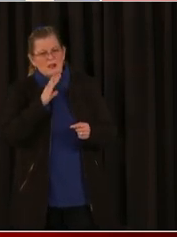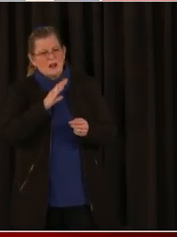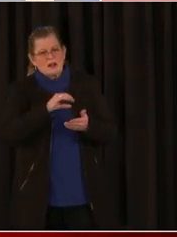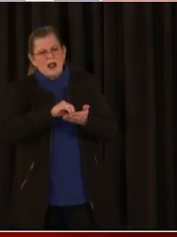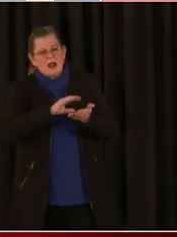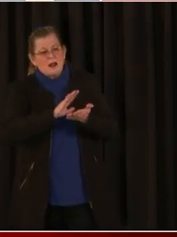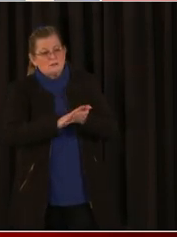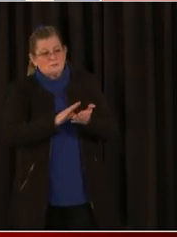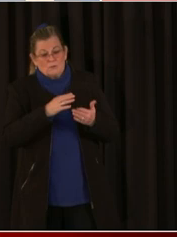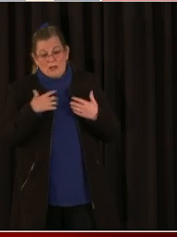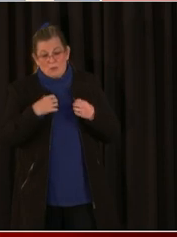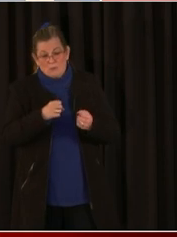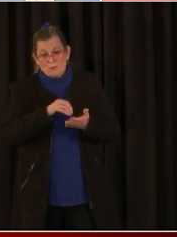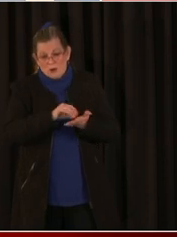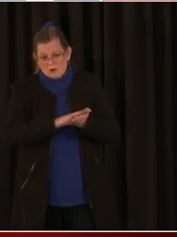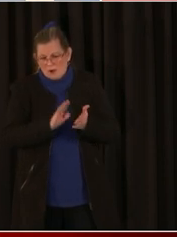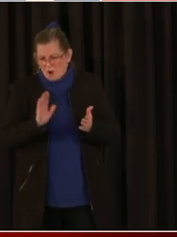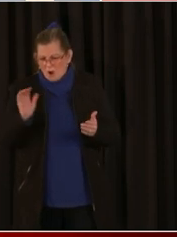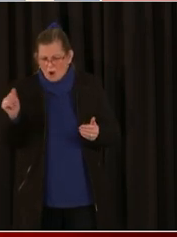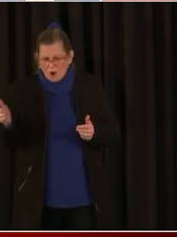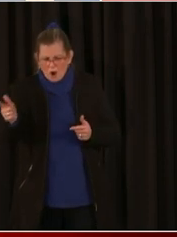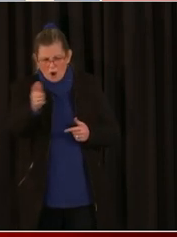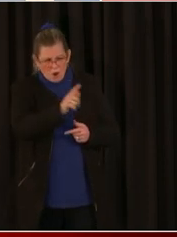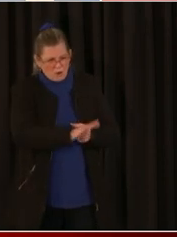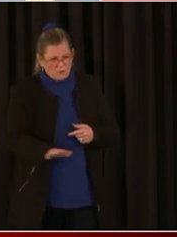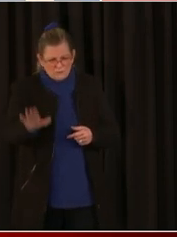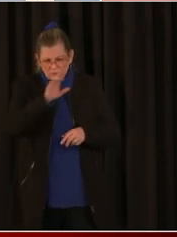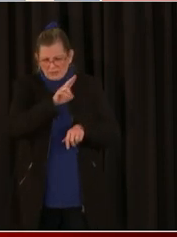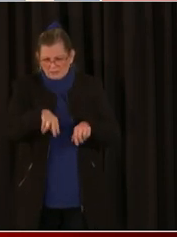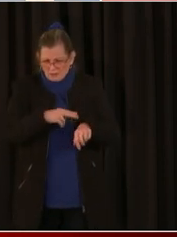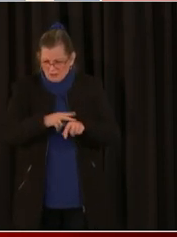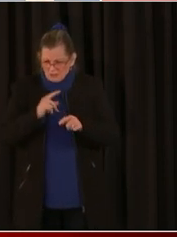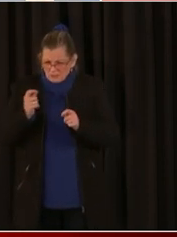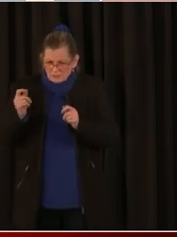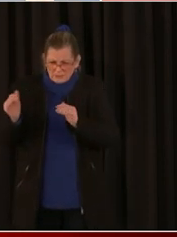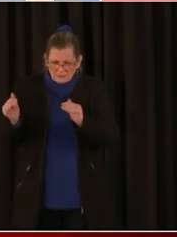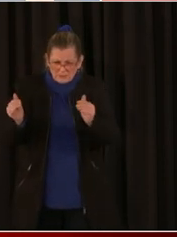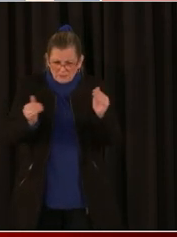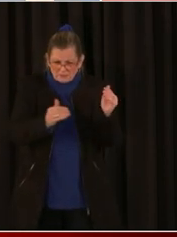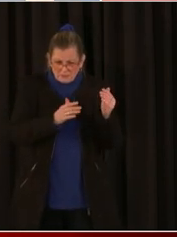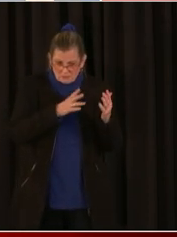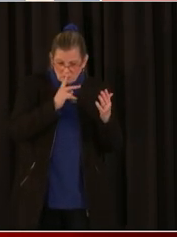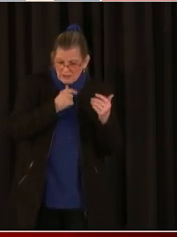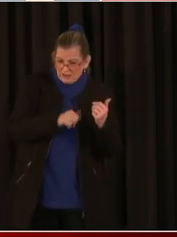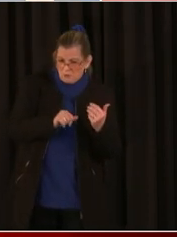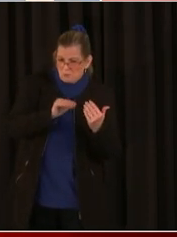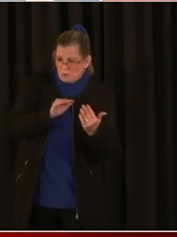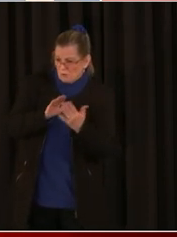dealing with similar issues in real time. Are there other approaches